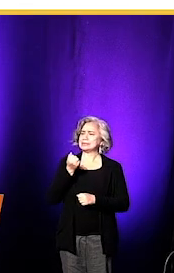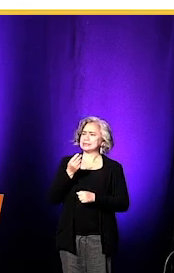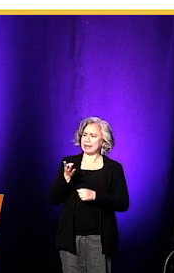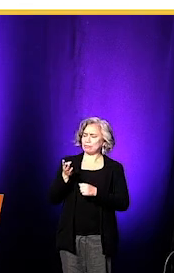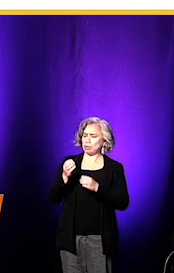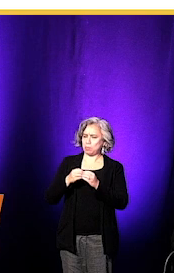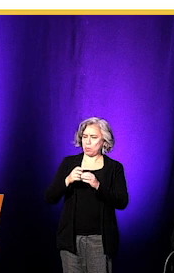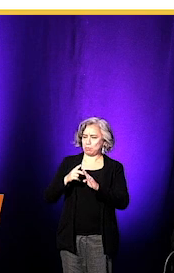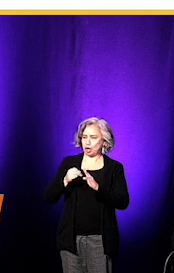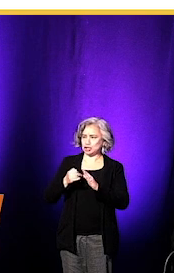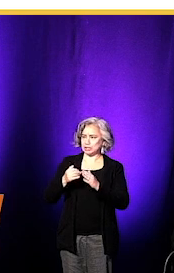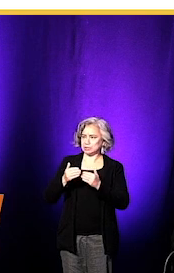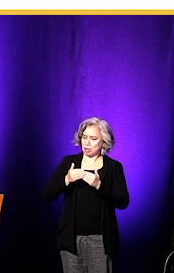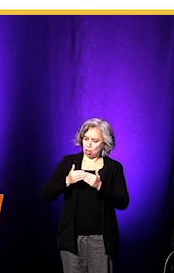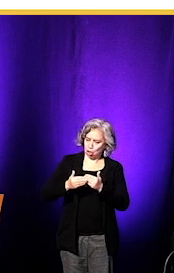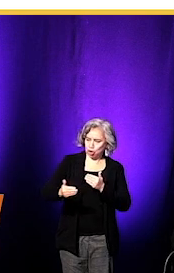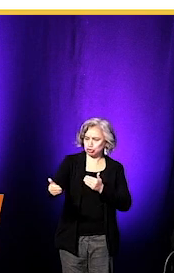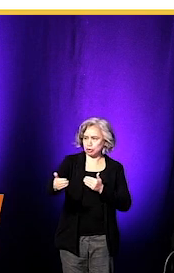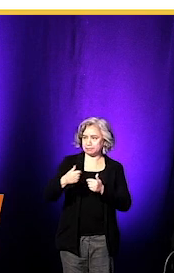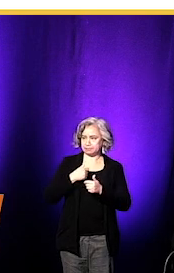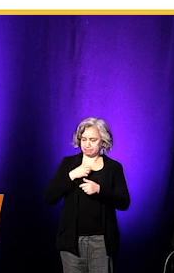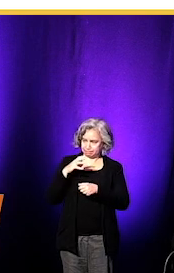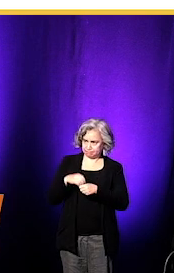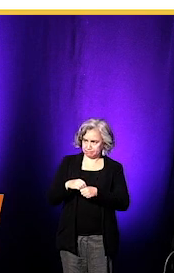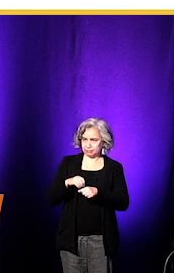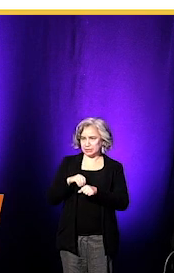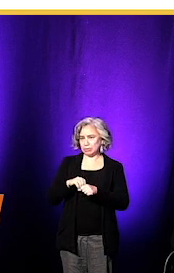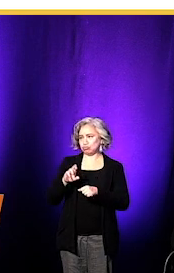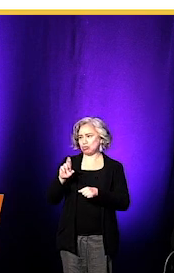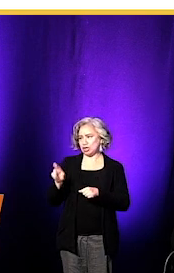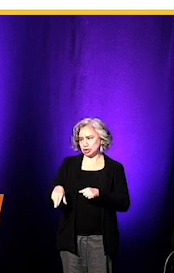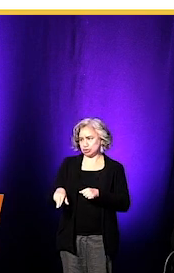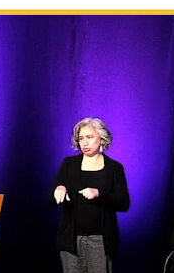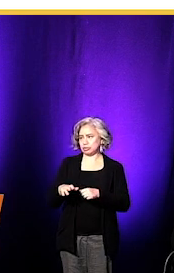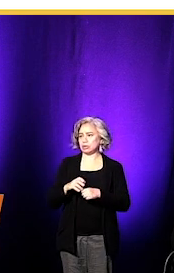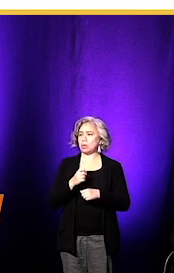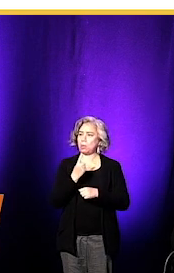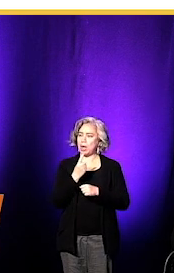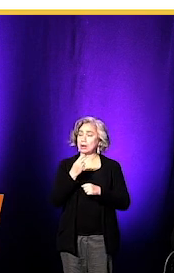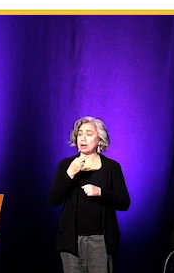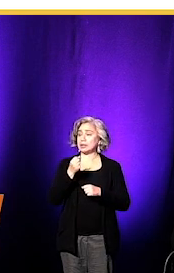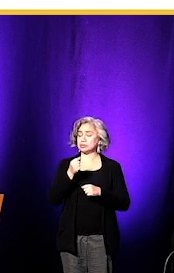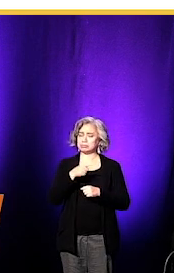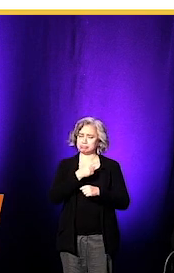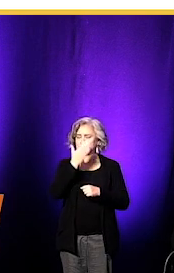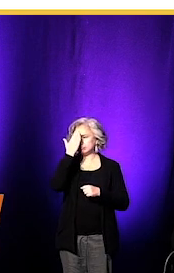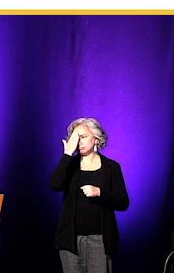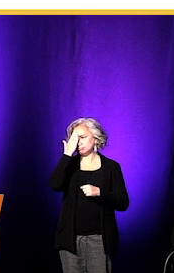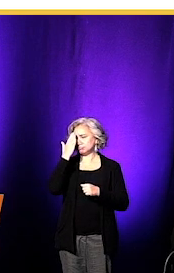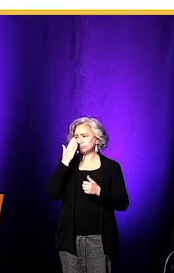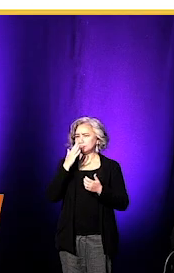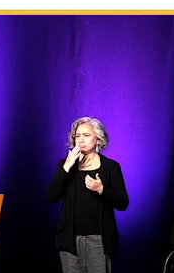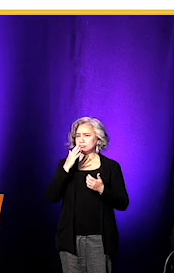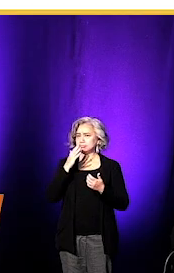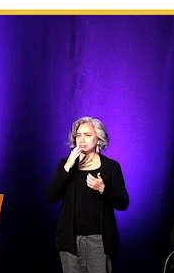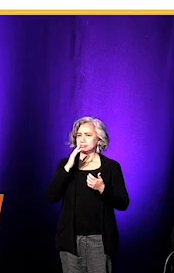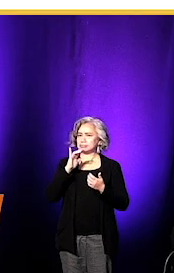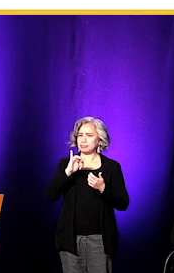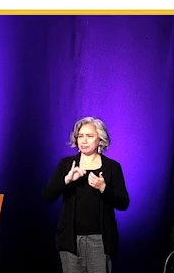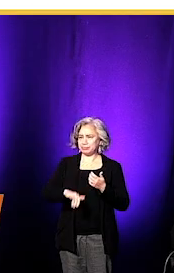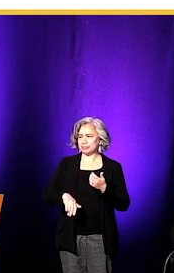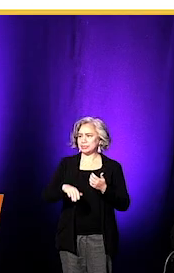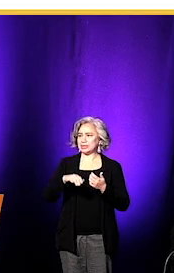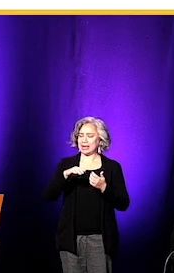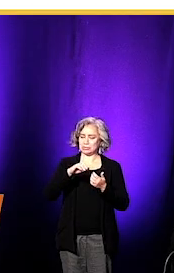that I've been a part of in Rochester. One is a high school, as you know this, transformed, deep transformation, culture